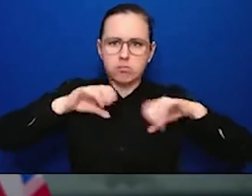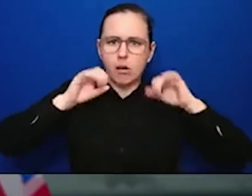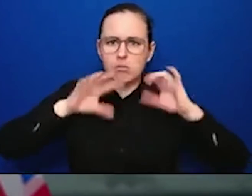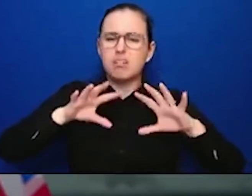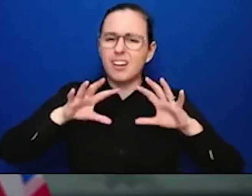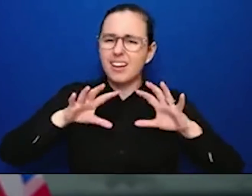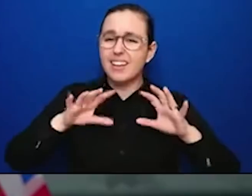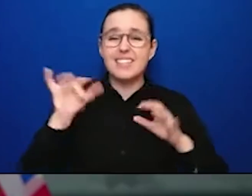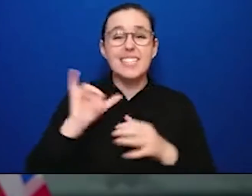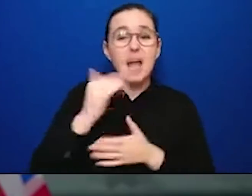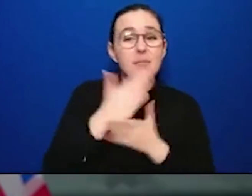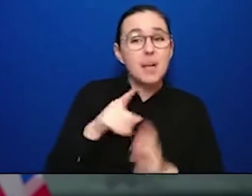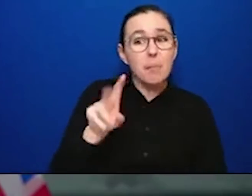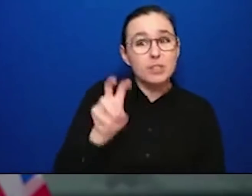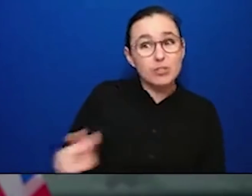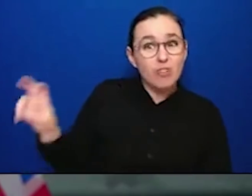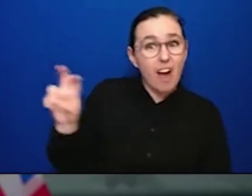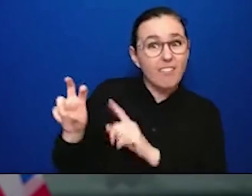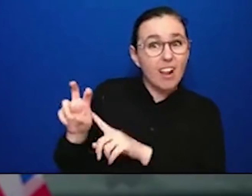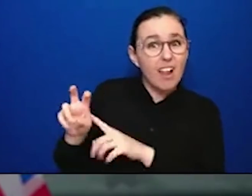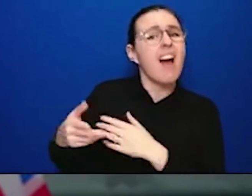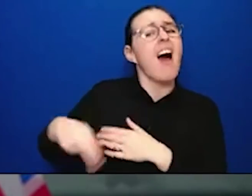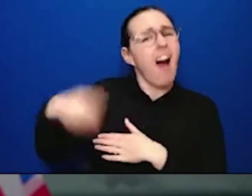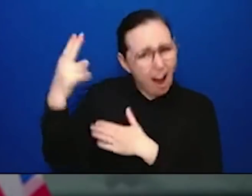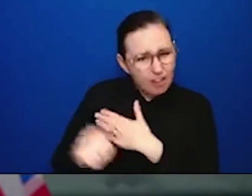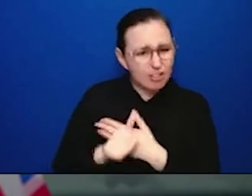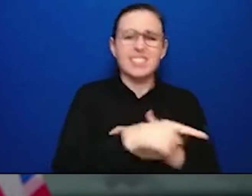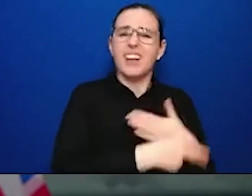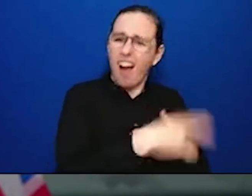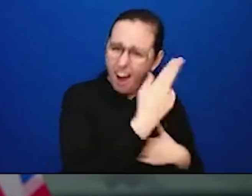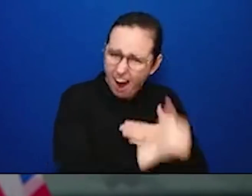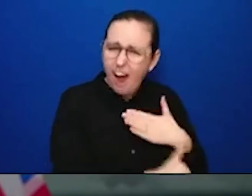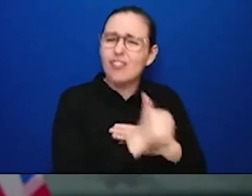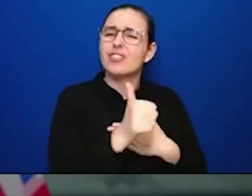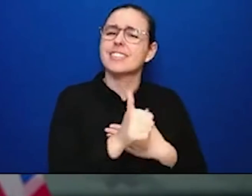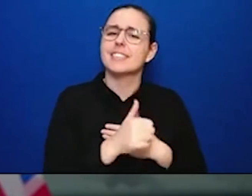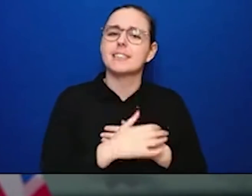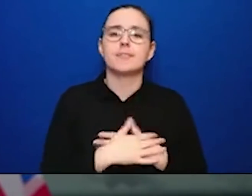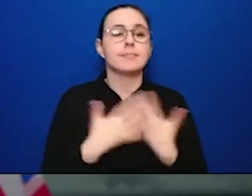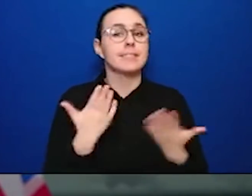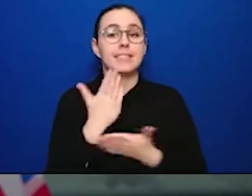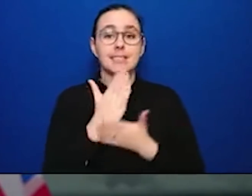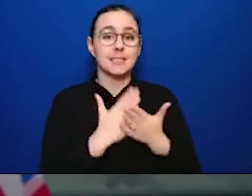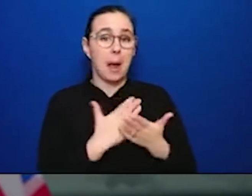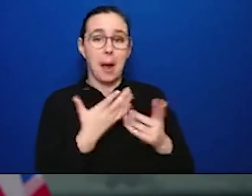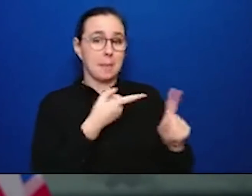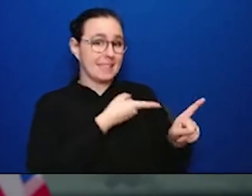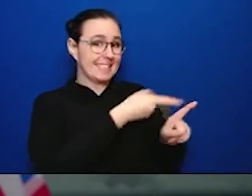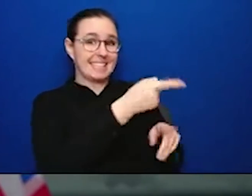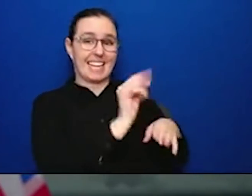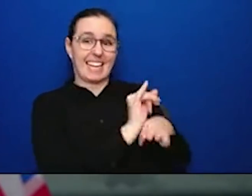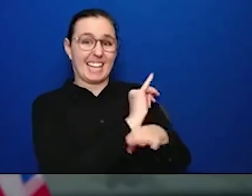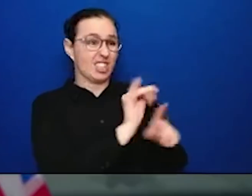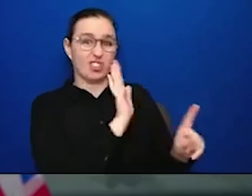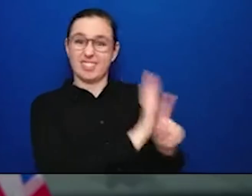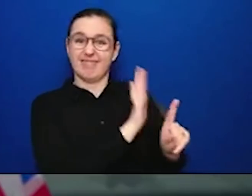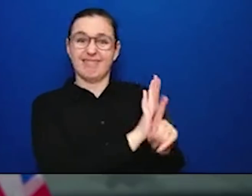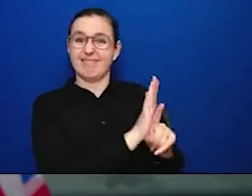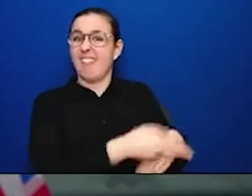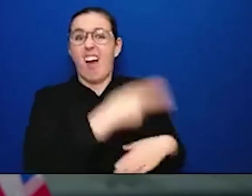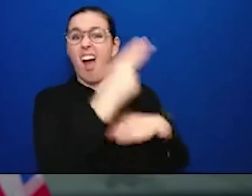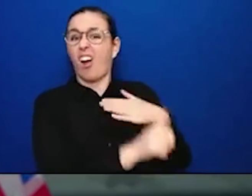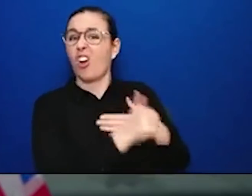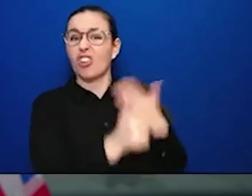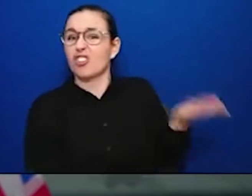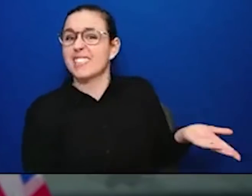that these are higher risk industries. And when we have a lot of transmission in our community, we have repeatedly seen the gyms